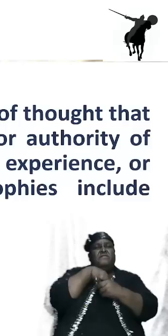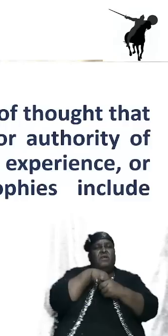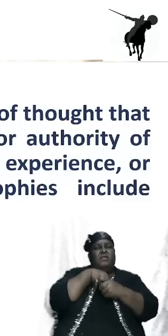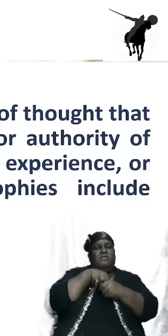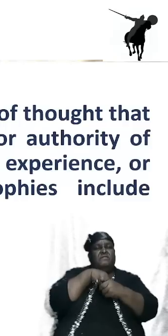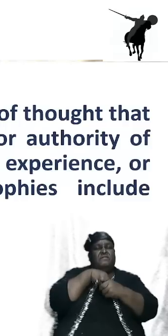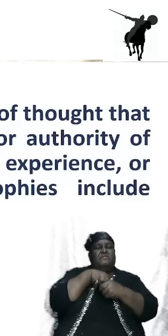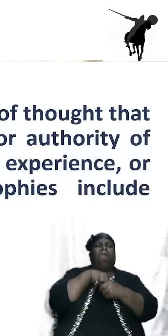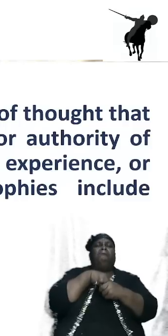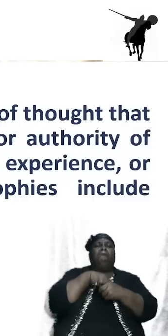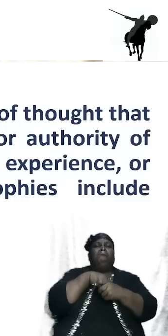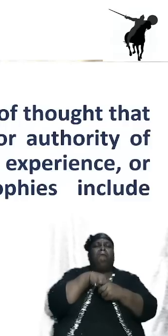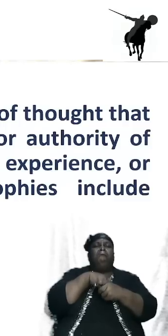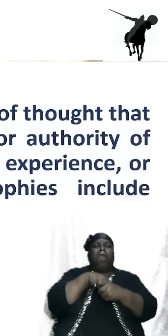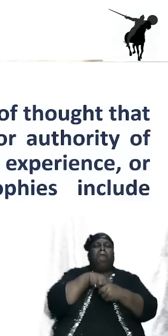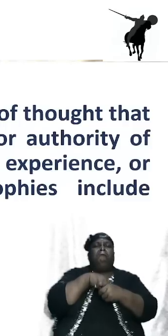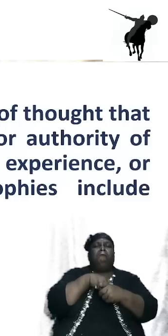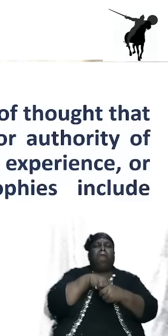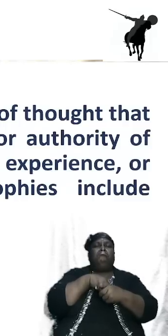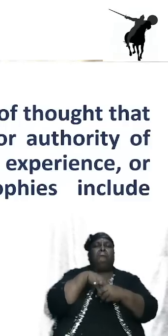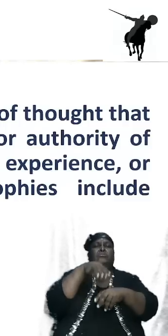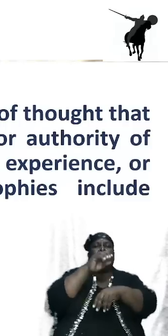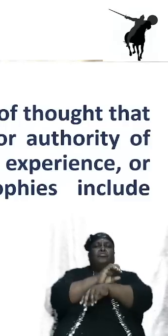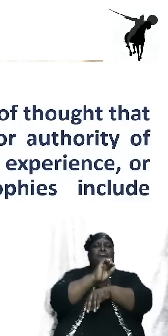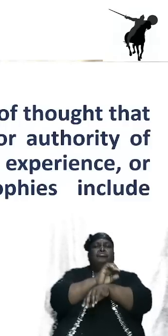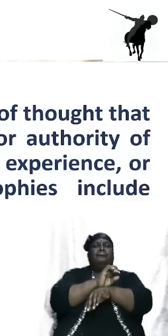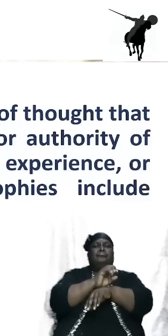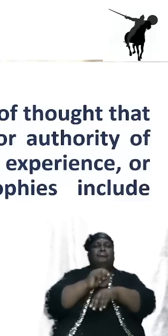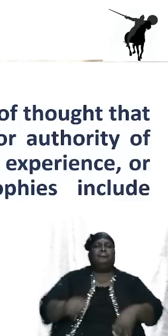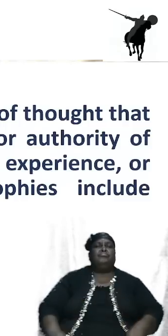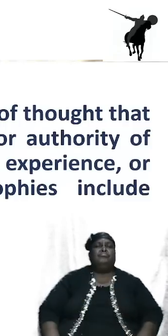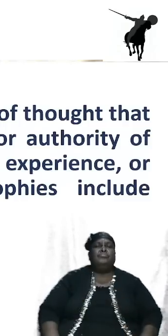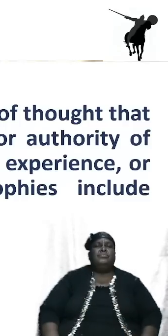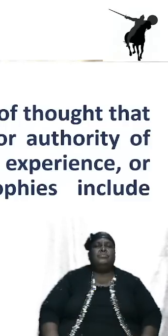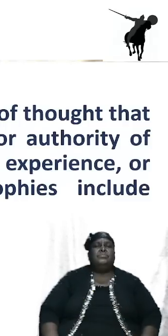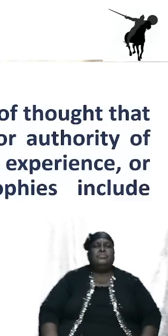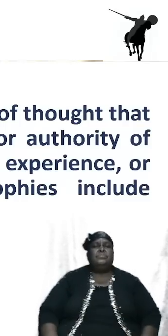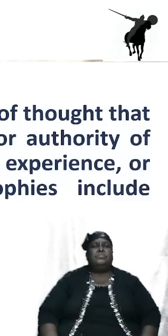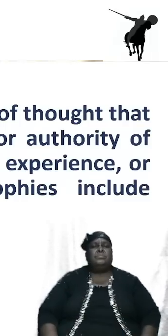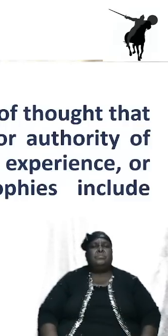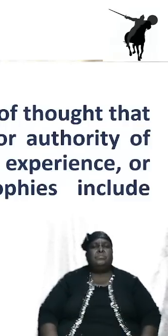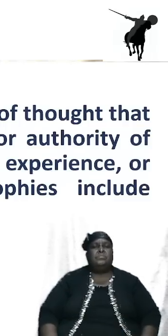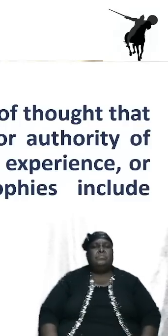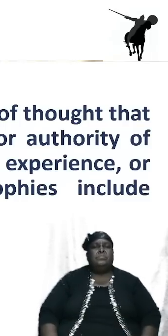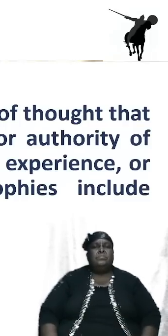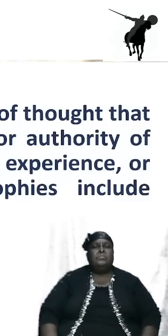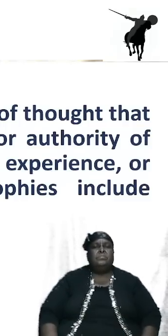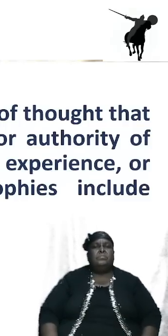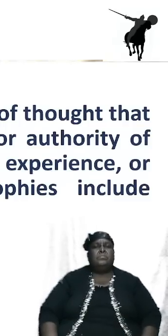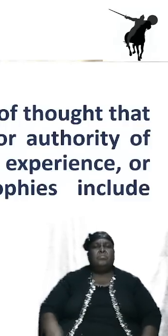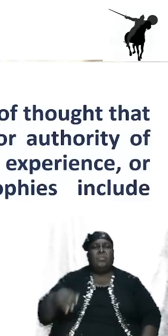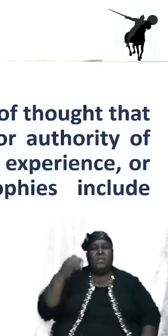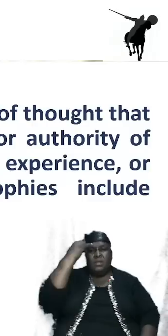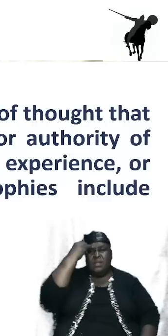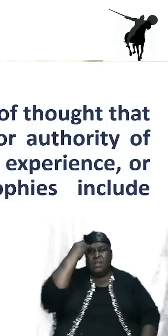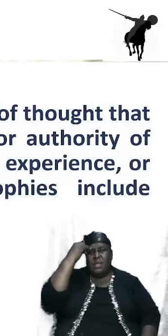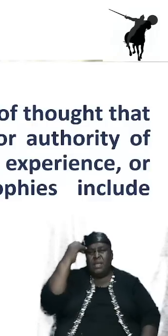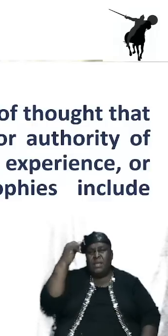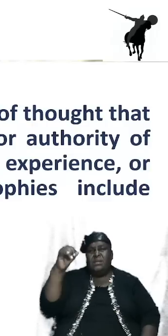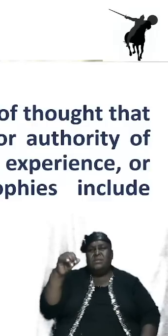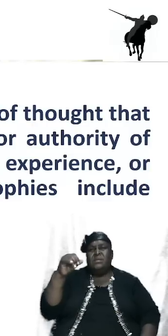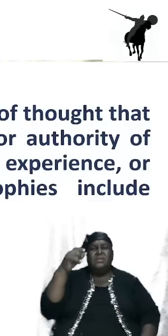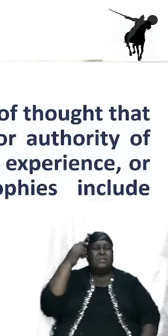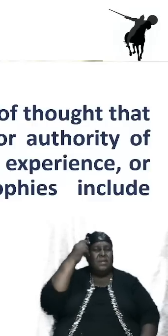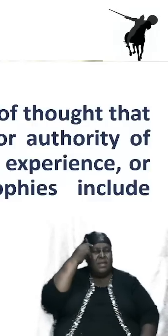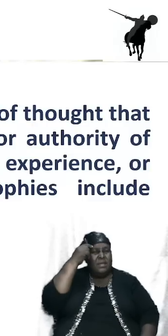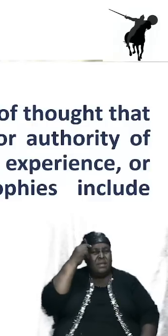live. So for example, you have the whole concept. And let me first define what worldly philosophers are. They are ideas or systems of thought